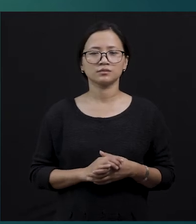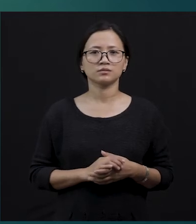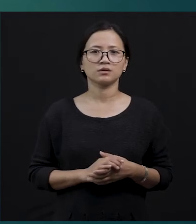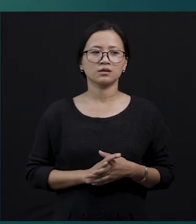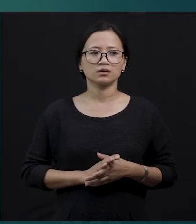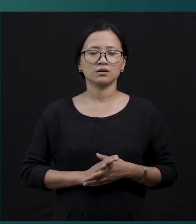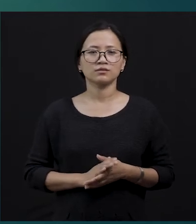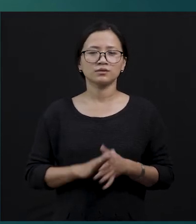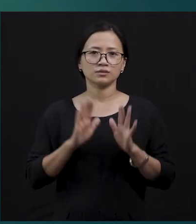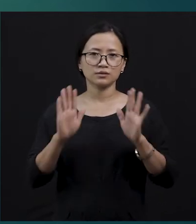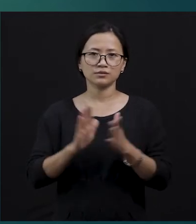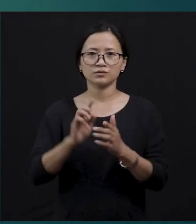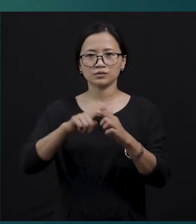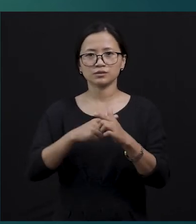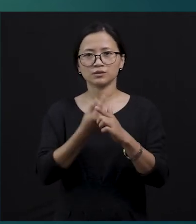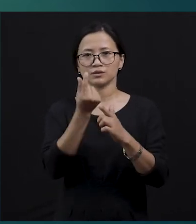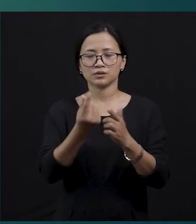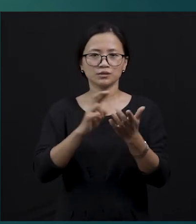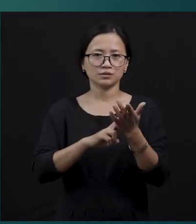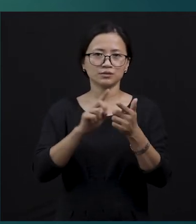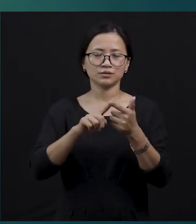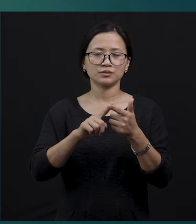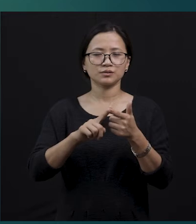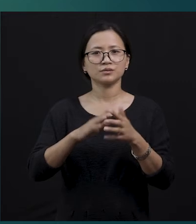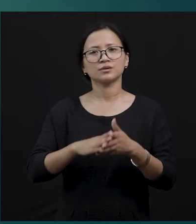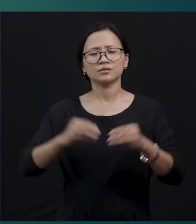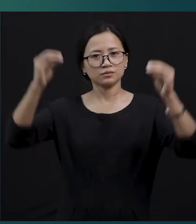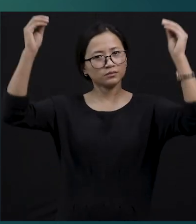M-A-Y, May. Then you have June. Okay,